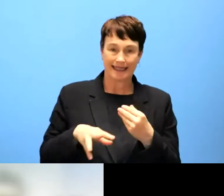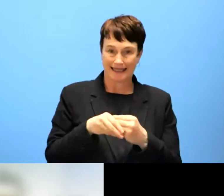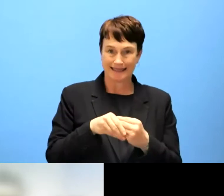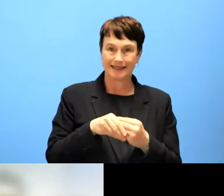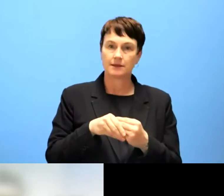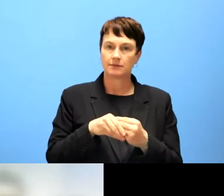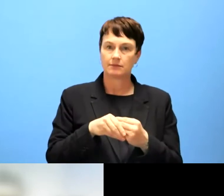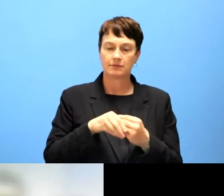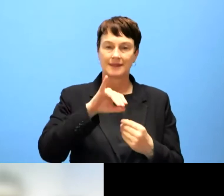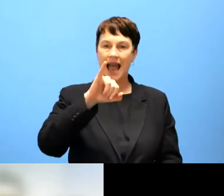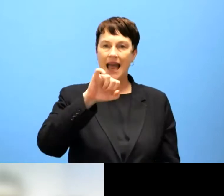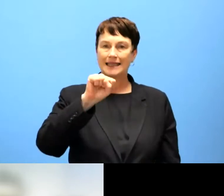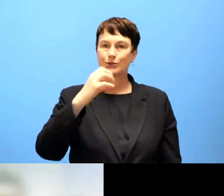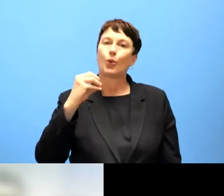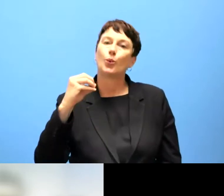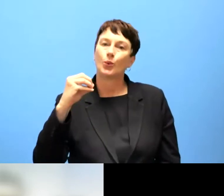to ISO